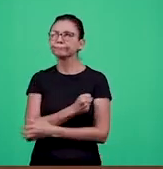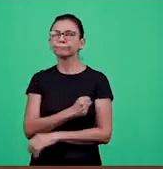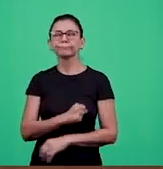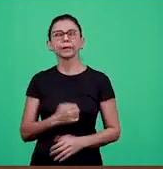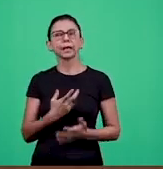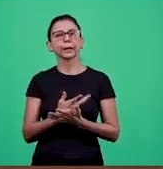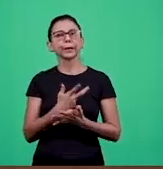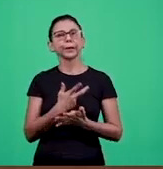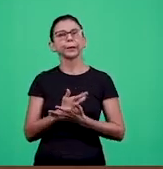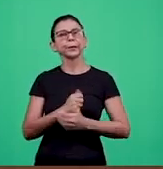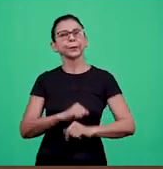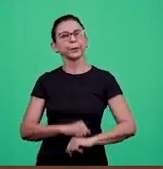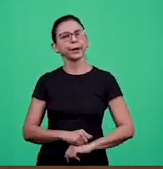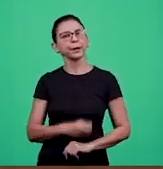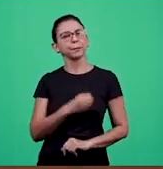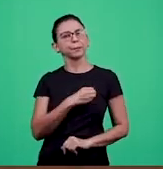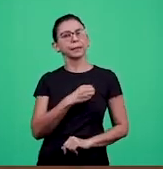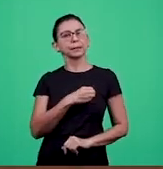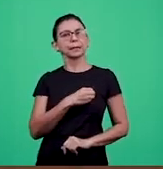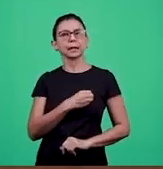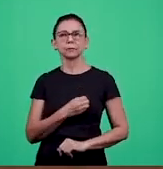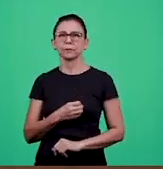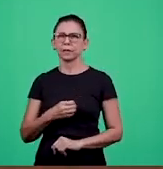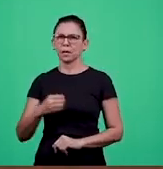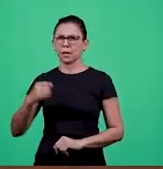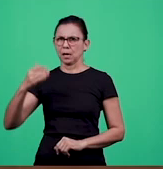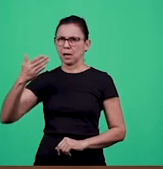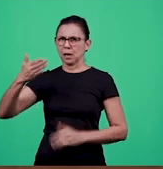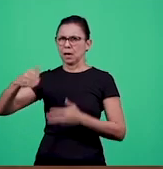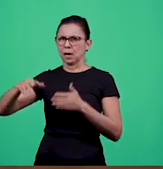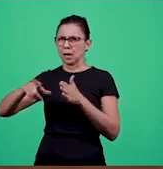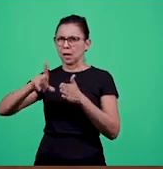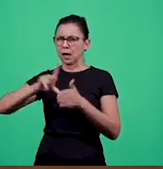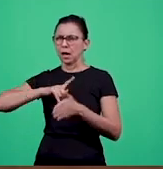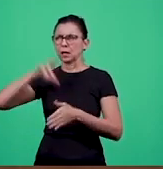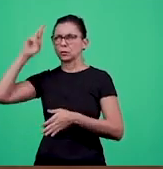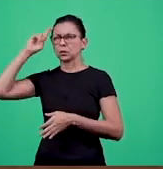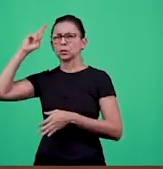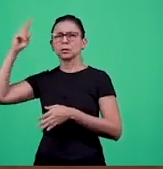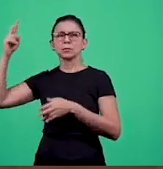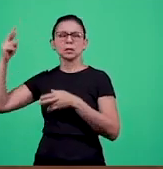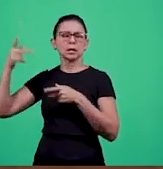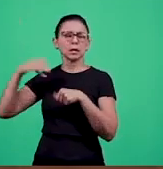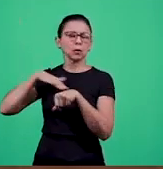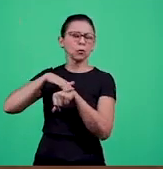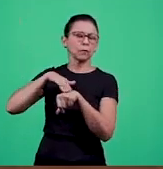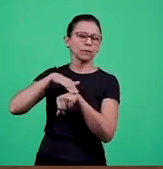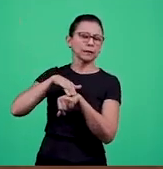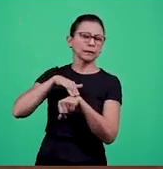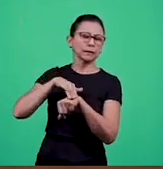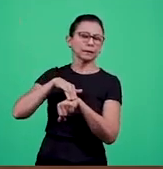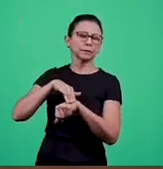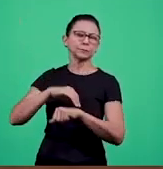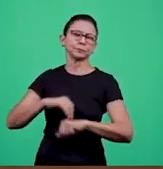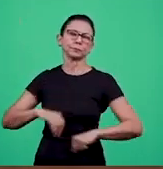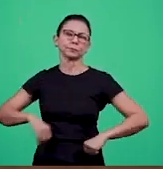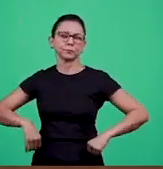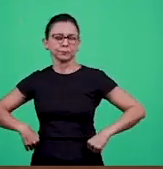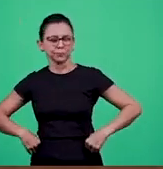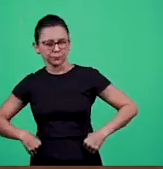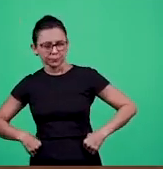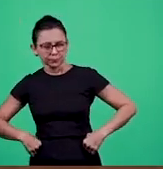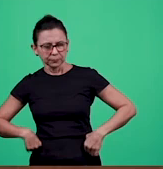to visit them. But then when they sinned, God went there and took them from the Garden of